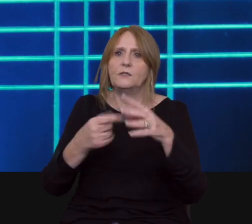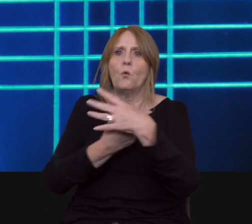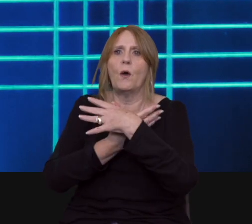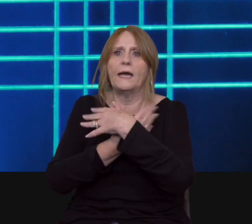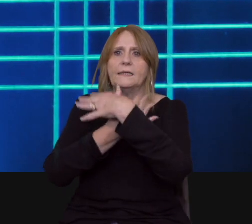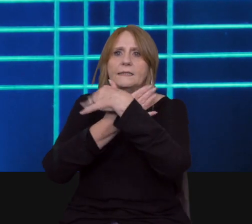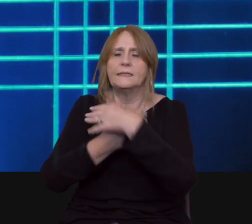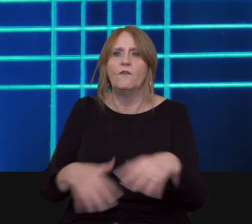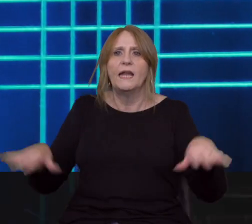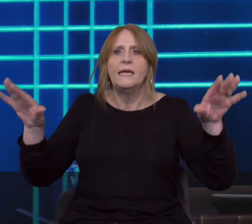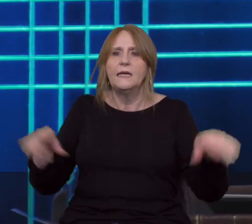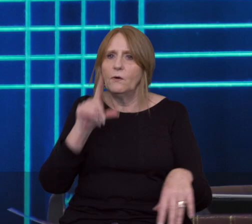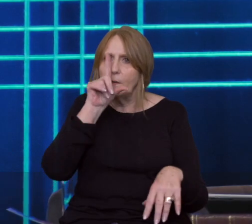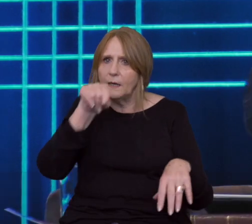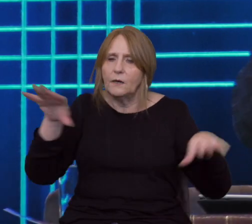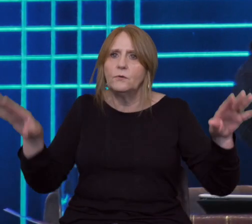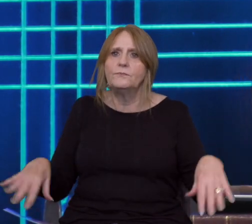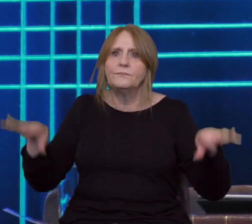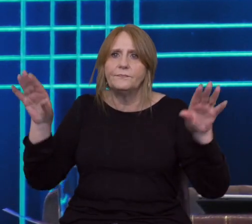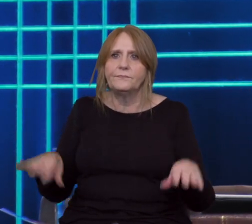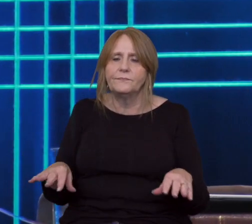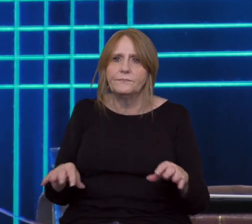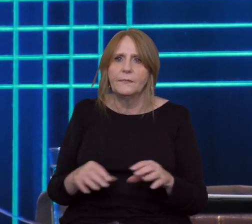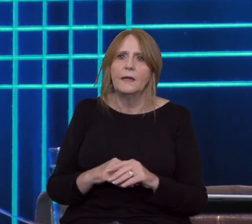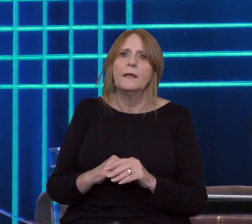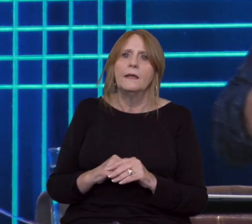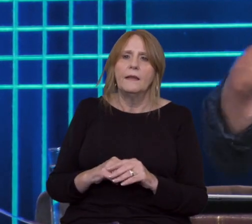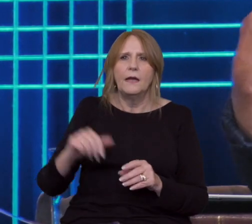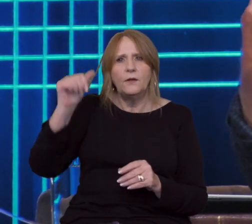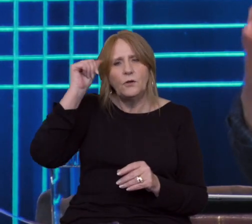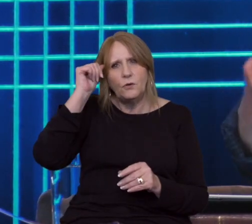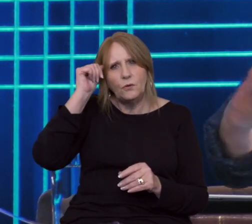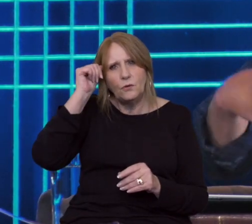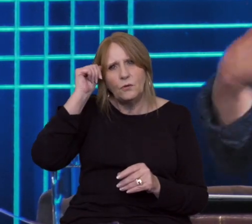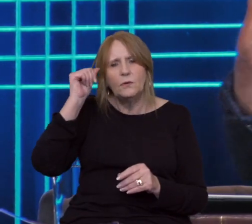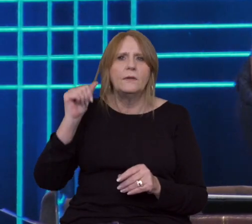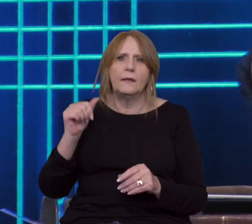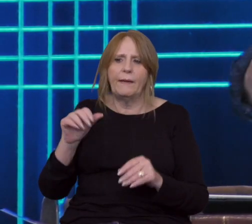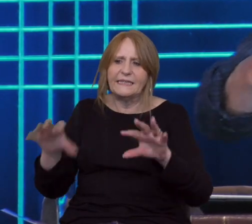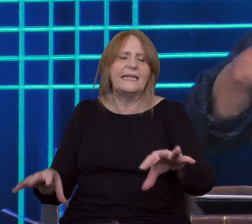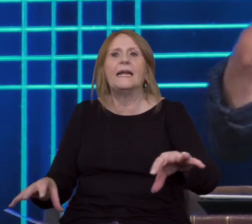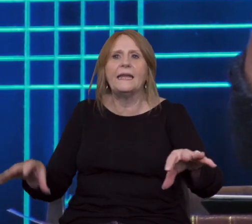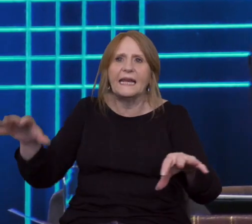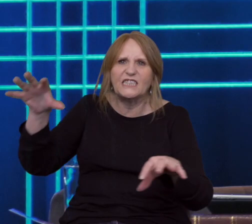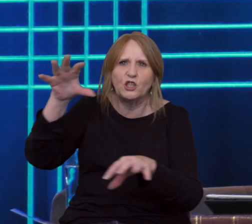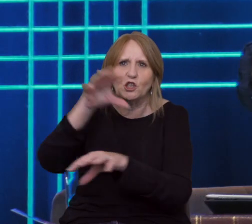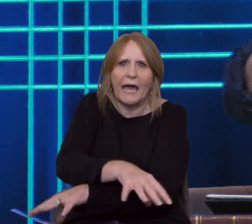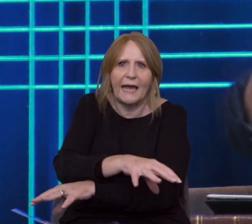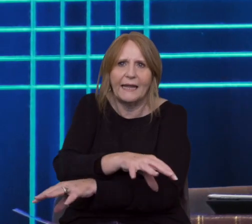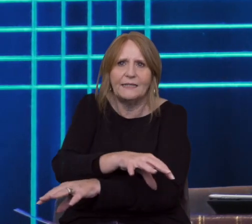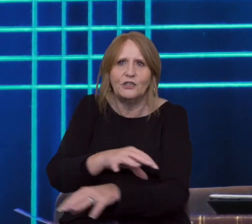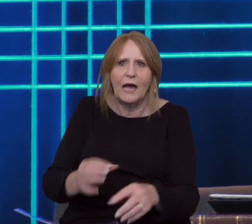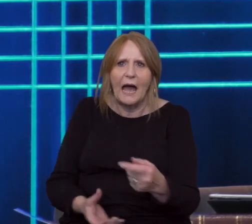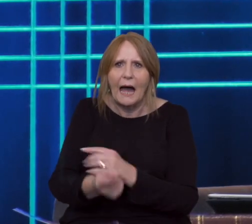word renew in Isaiah, in the Hebrew, actually is exchange. There's an exchange taking